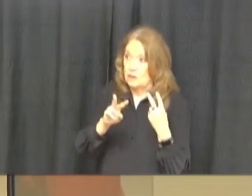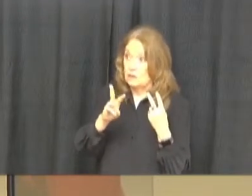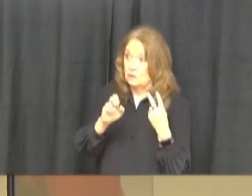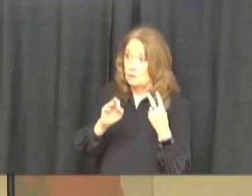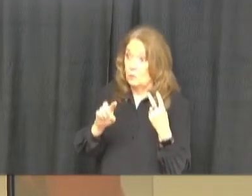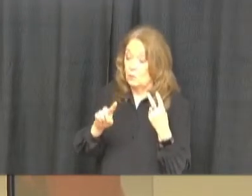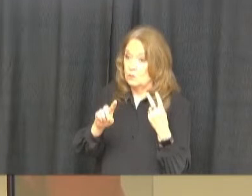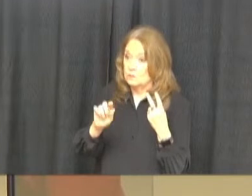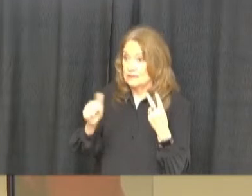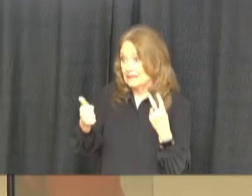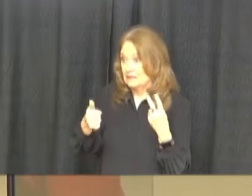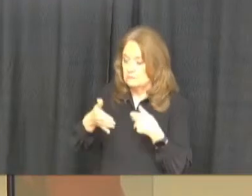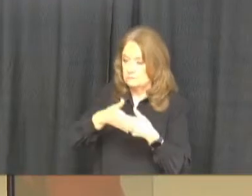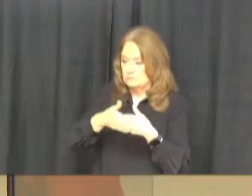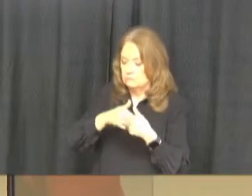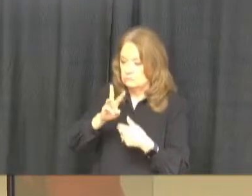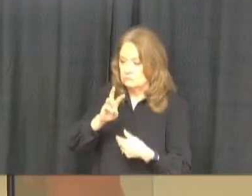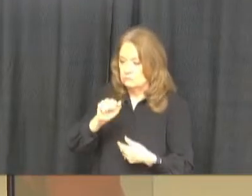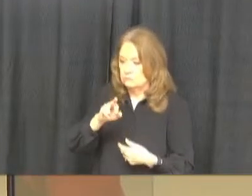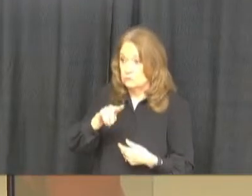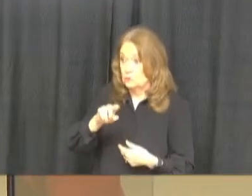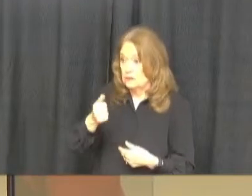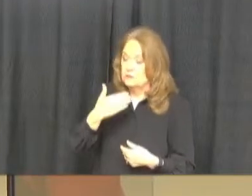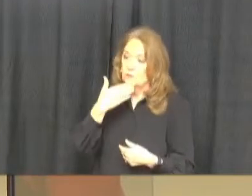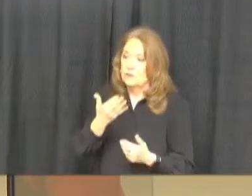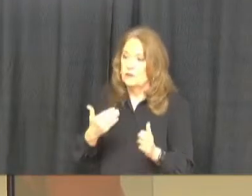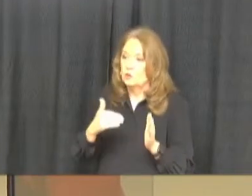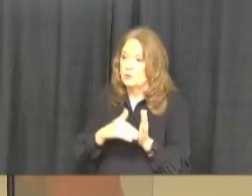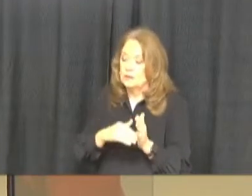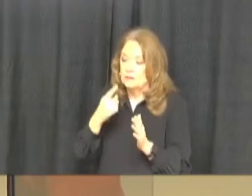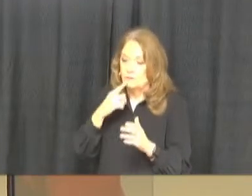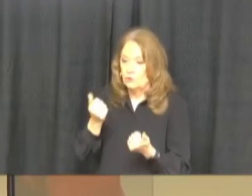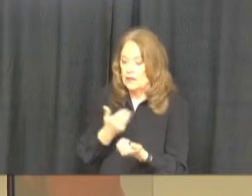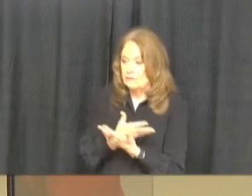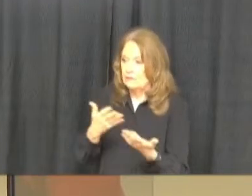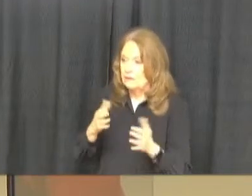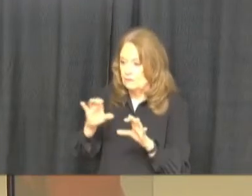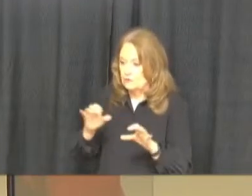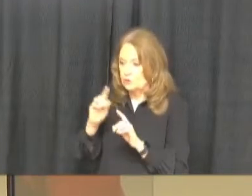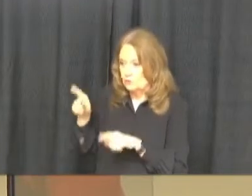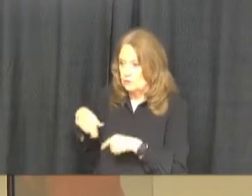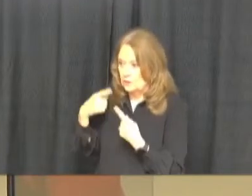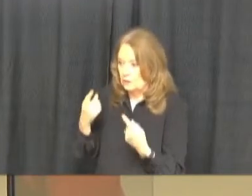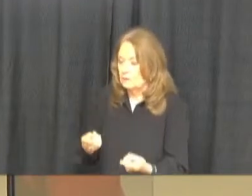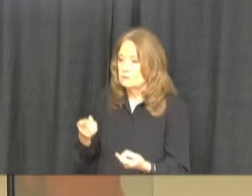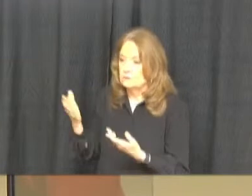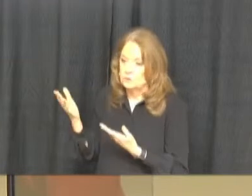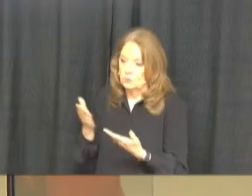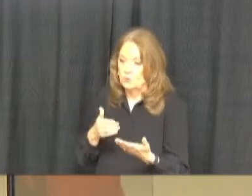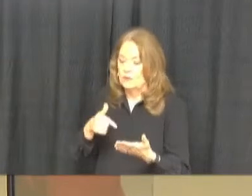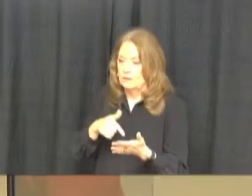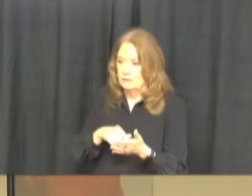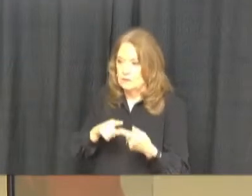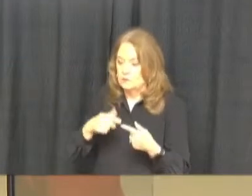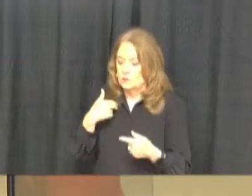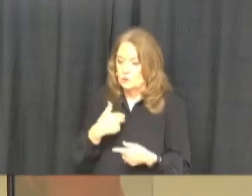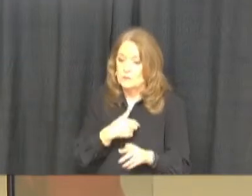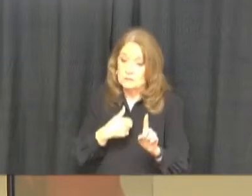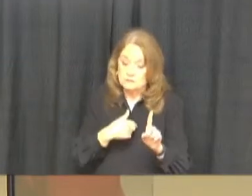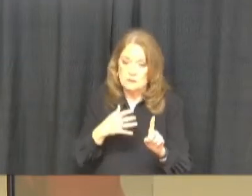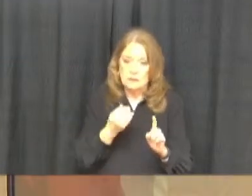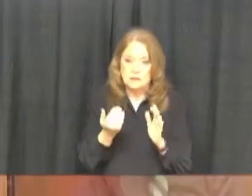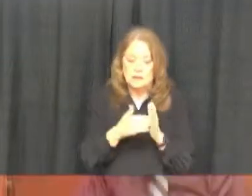10, or right about Ward 10. So thank you again for everything that you've done to bring this forward to us. Yes, ma'am. And let